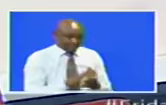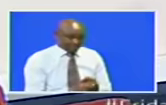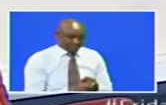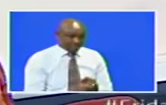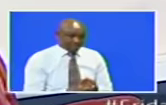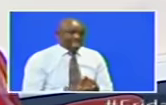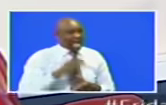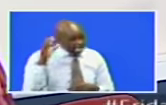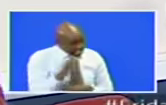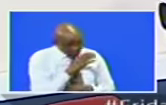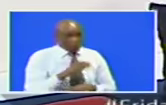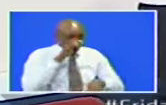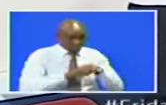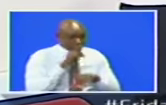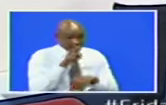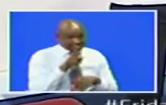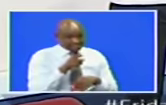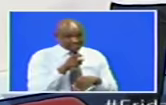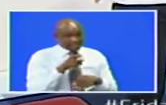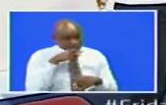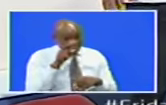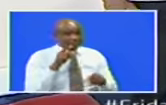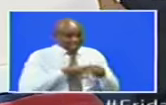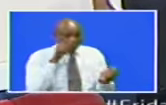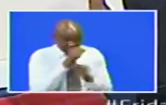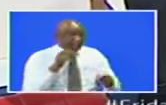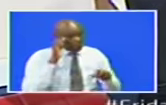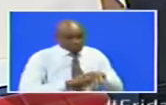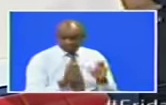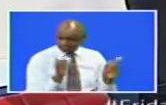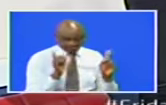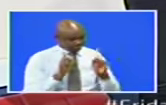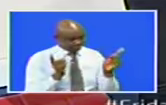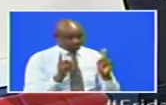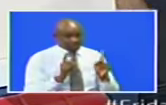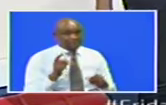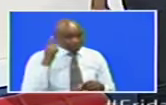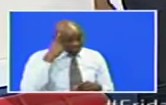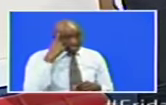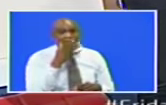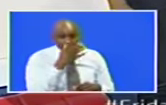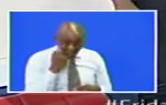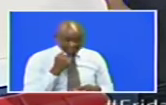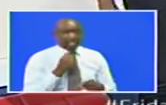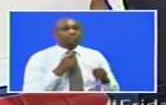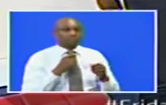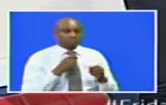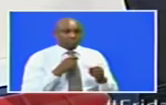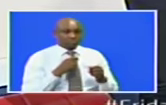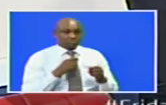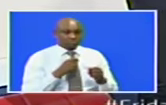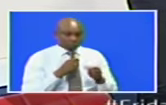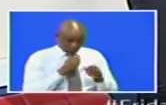think alcohol is one of those chemicals that make you safe when you're driving. Yeah. Of course, there should be safer methods. Yes.